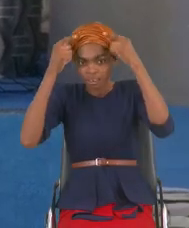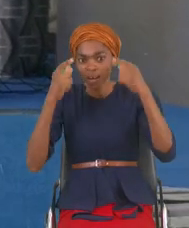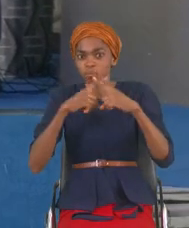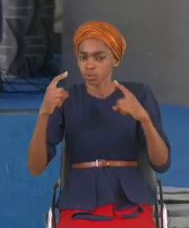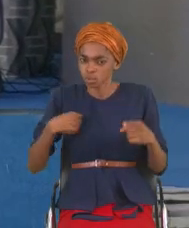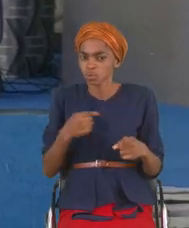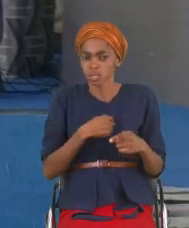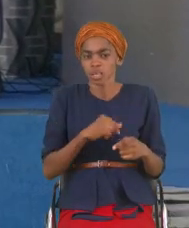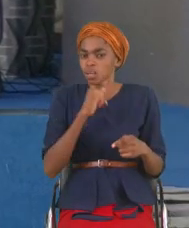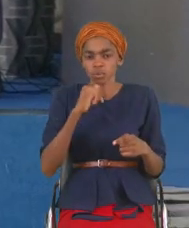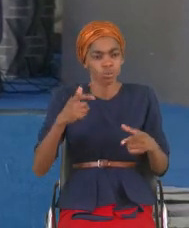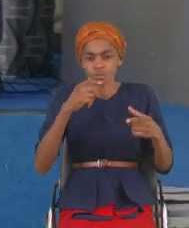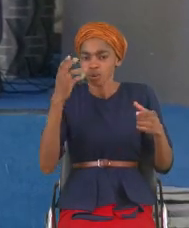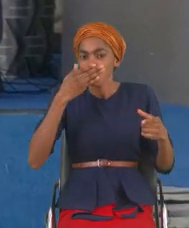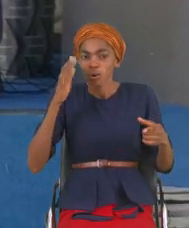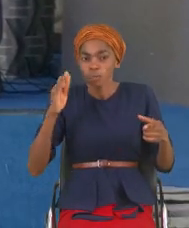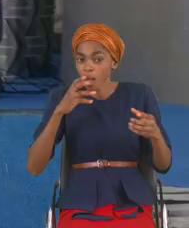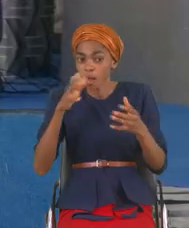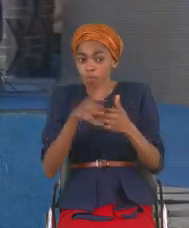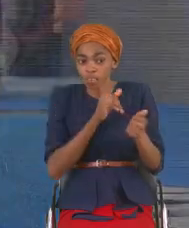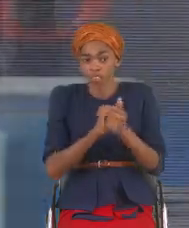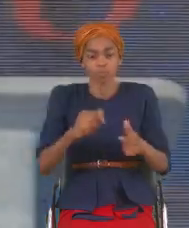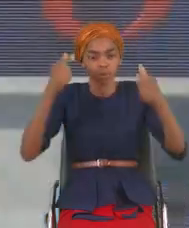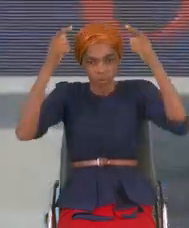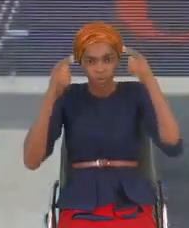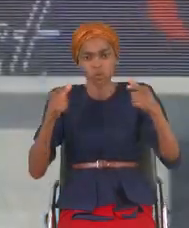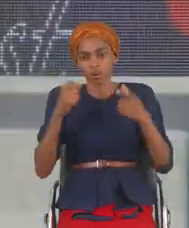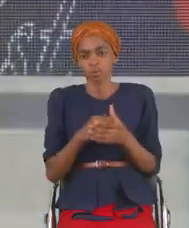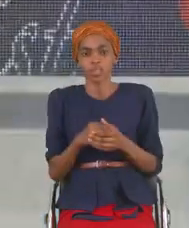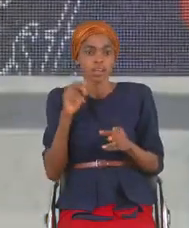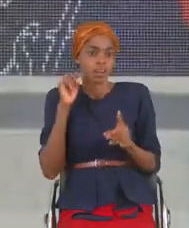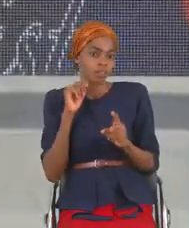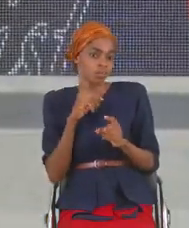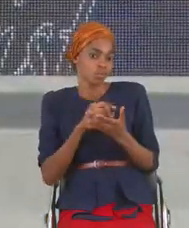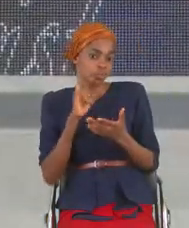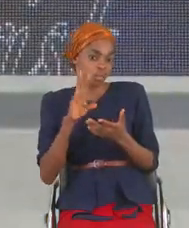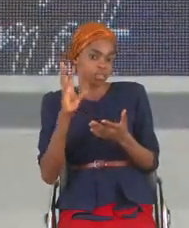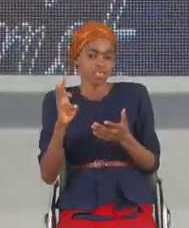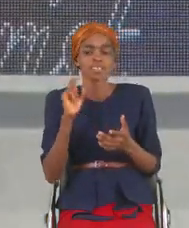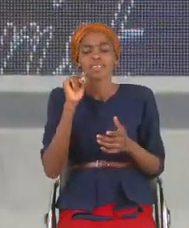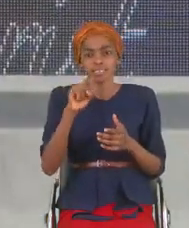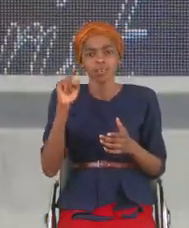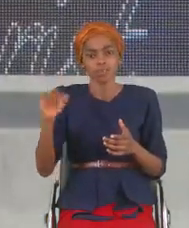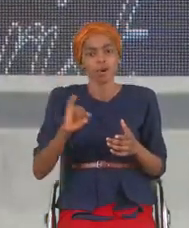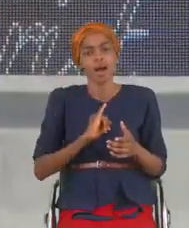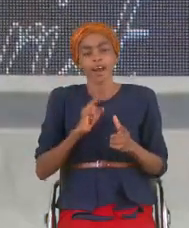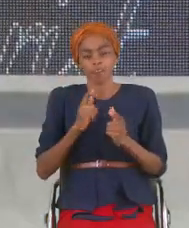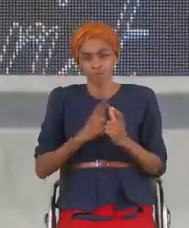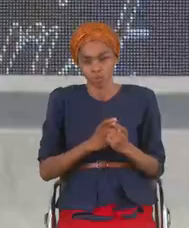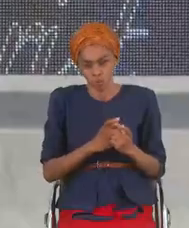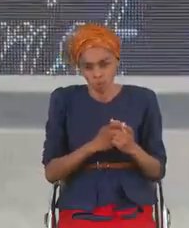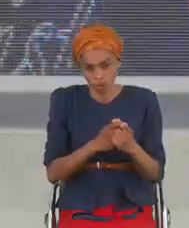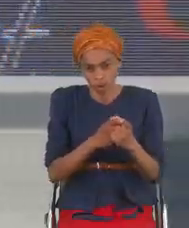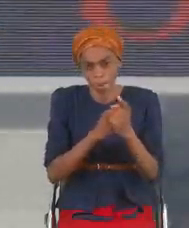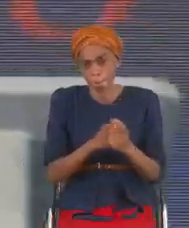incorruptible in verse 26 it says therefore i so run i